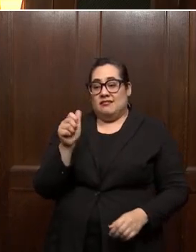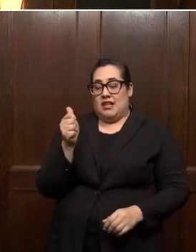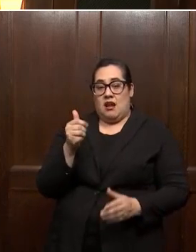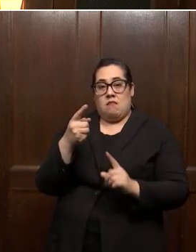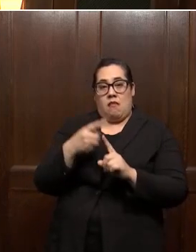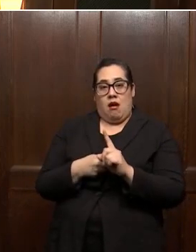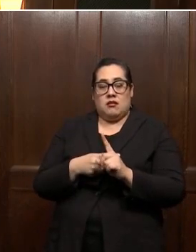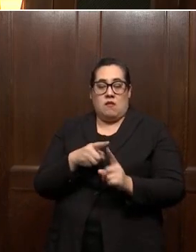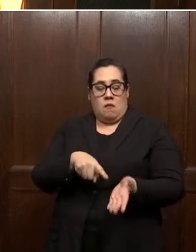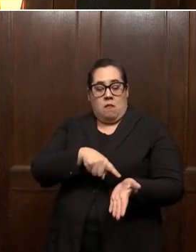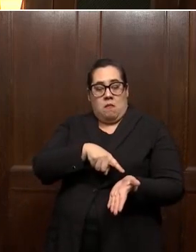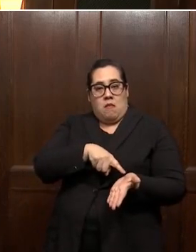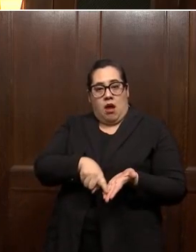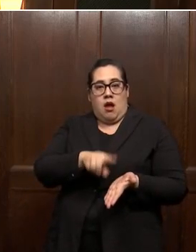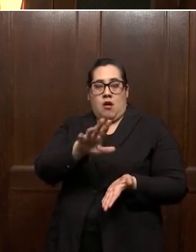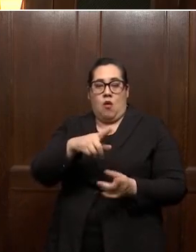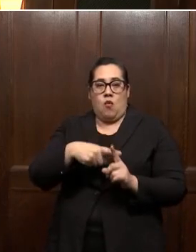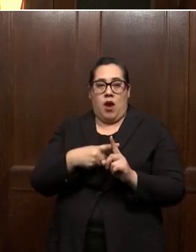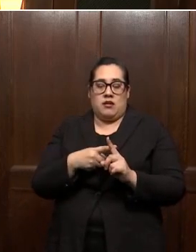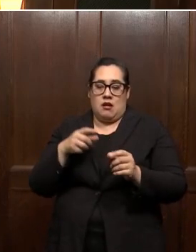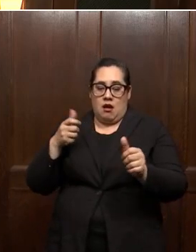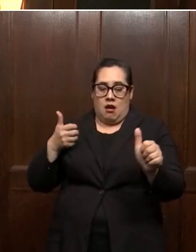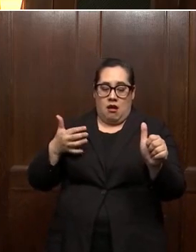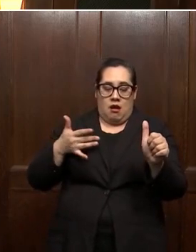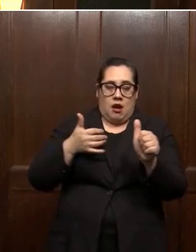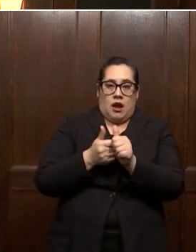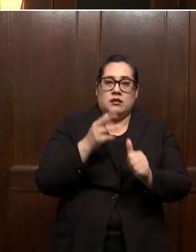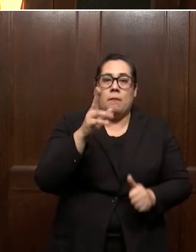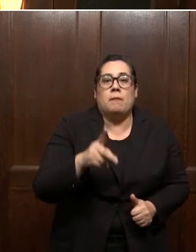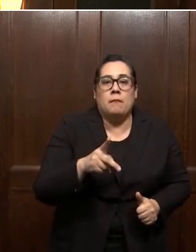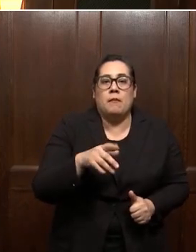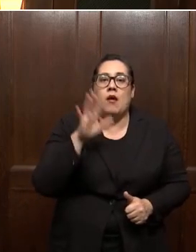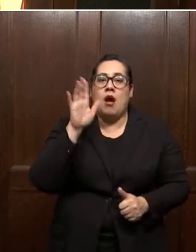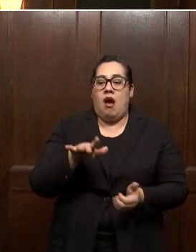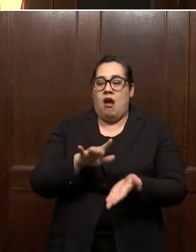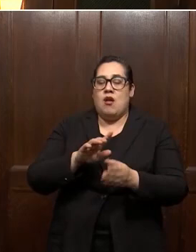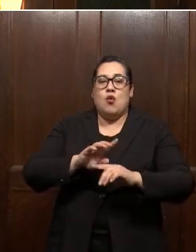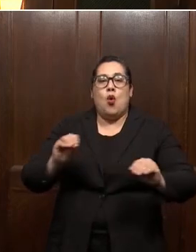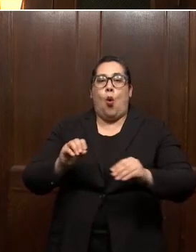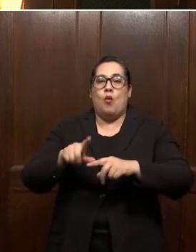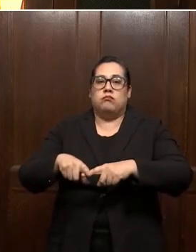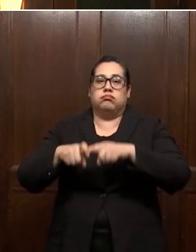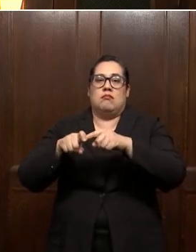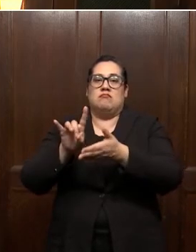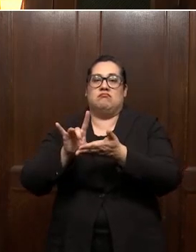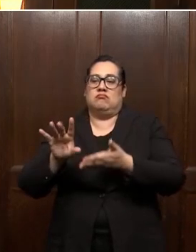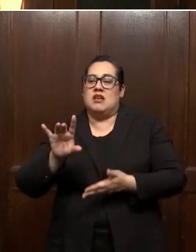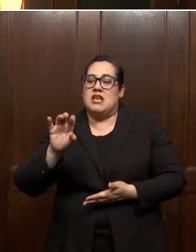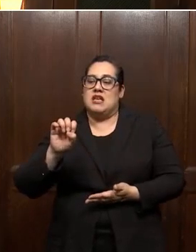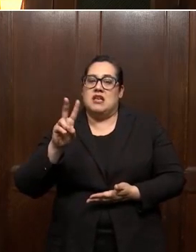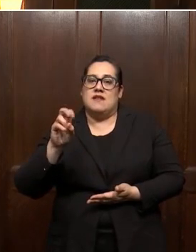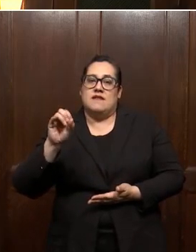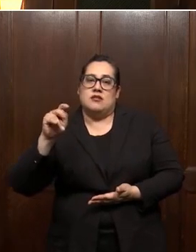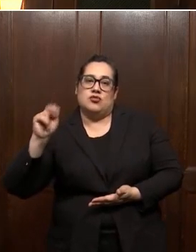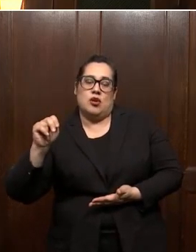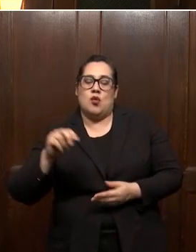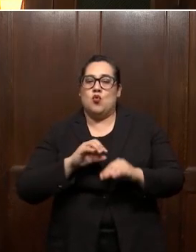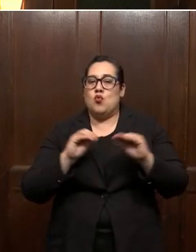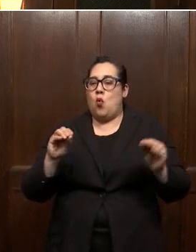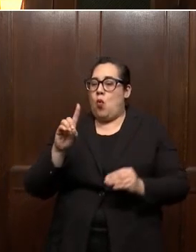su renta, un desalojo en evicciones, pero es hay